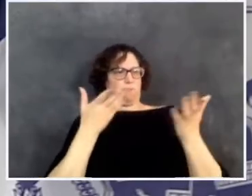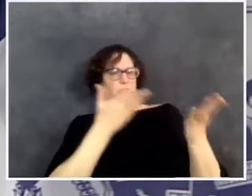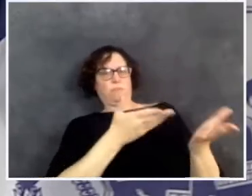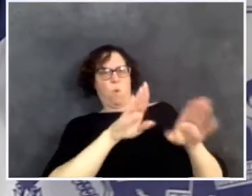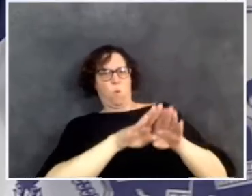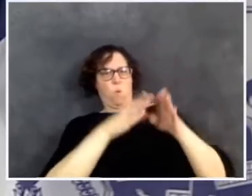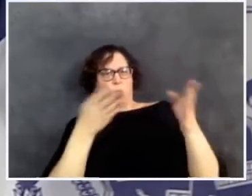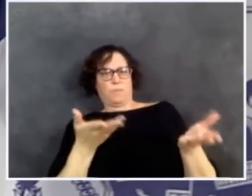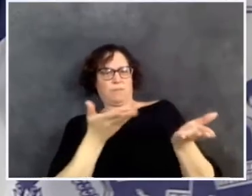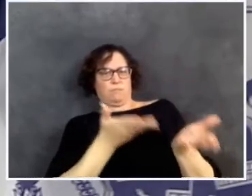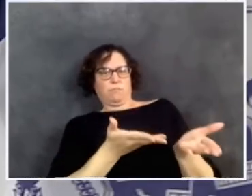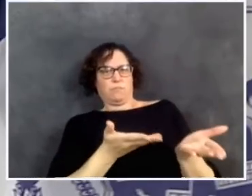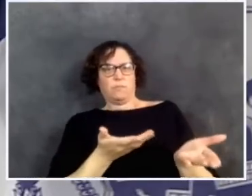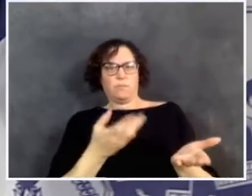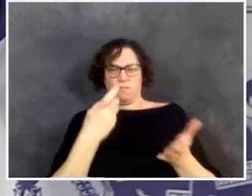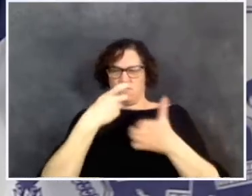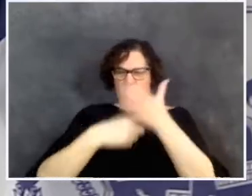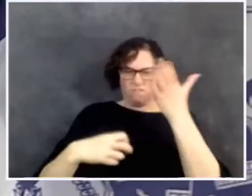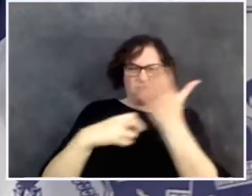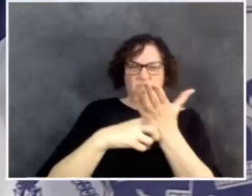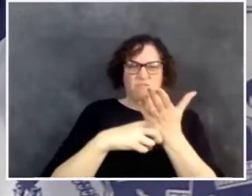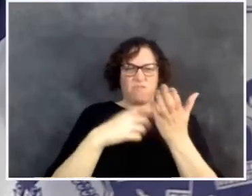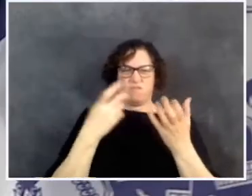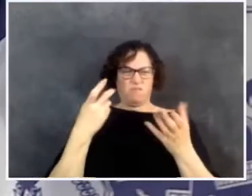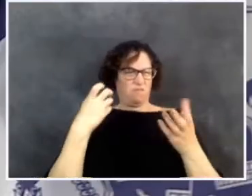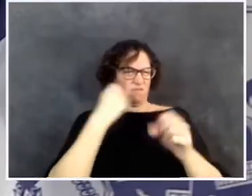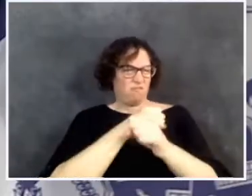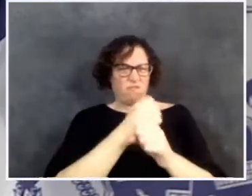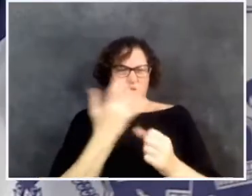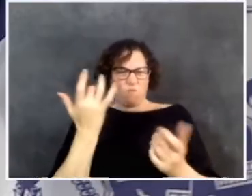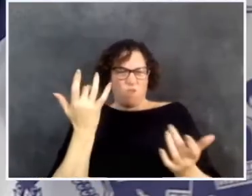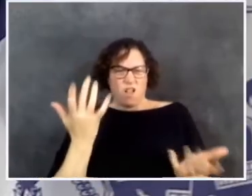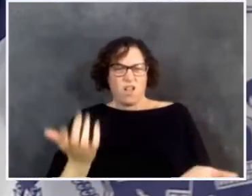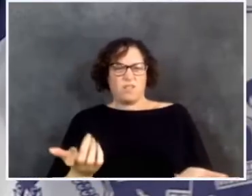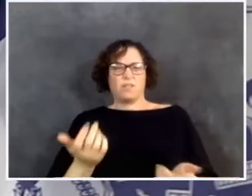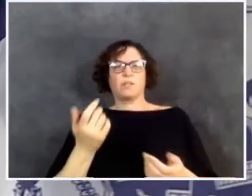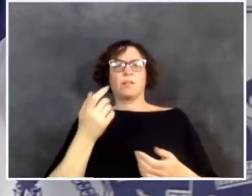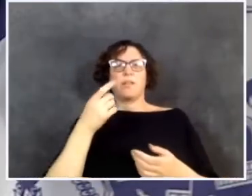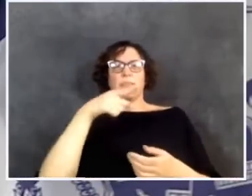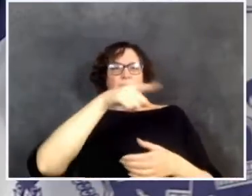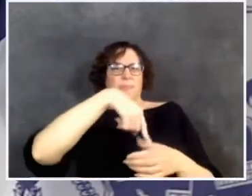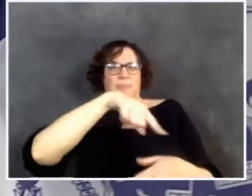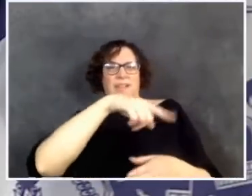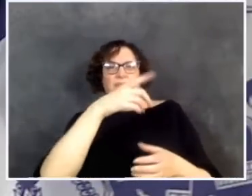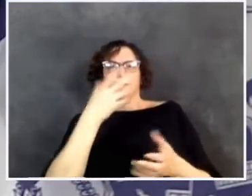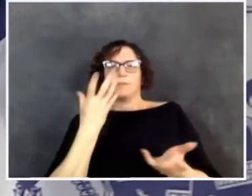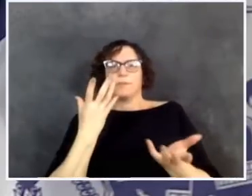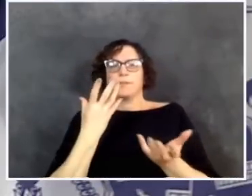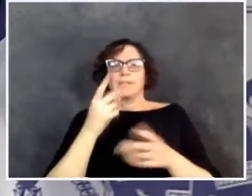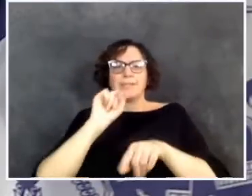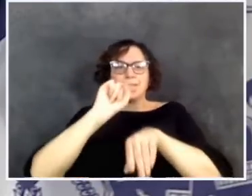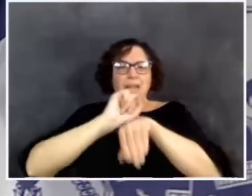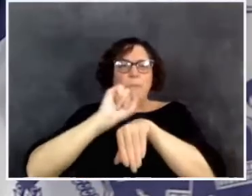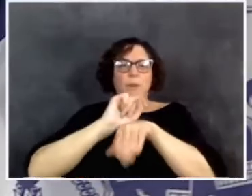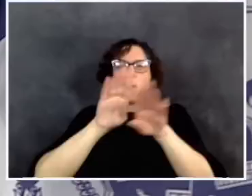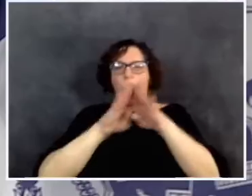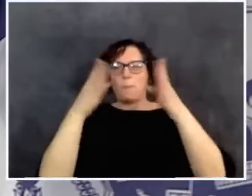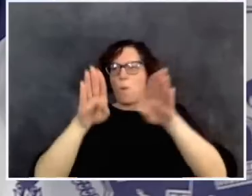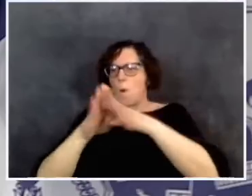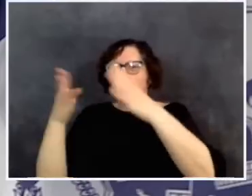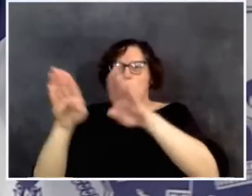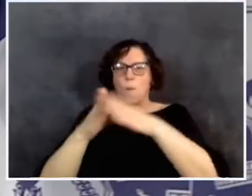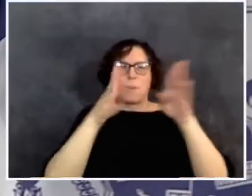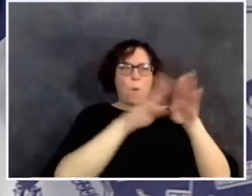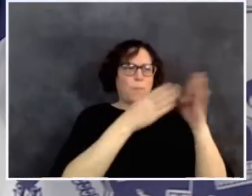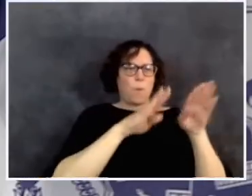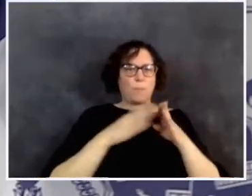happening? Because I have witnessed my own complaint and have seen the NYPD